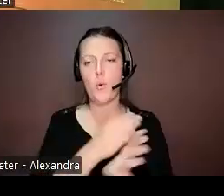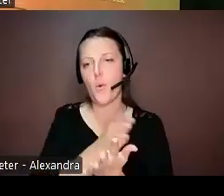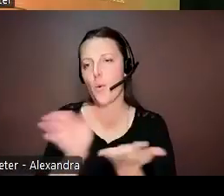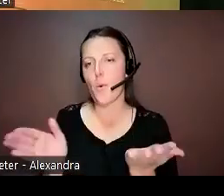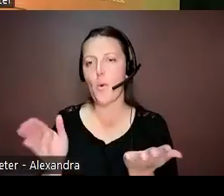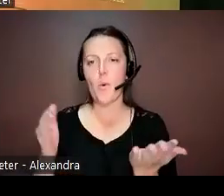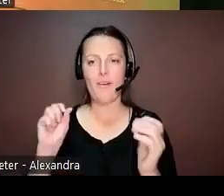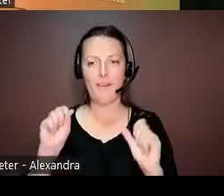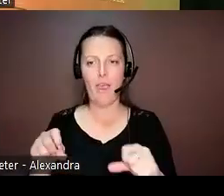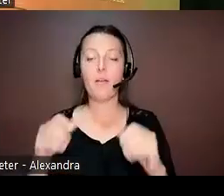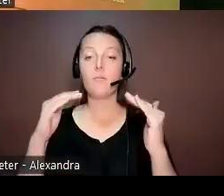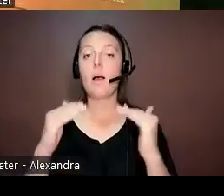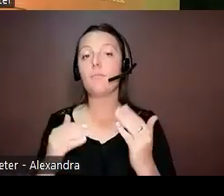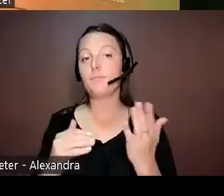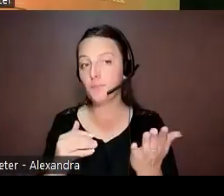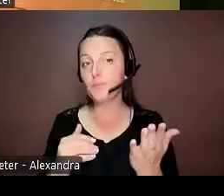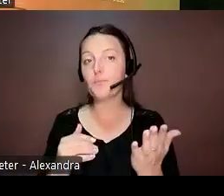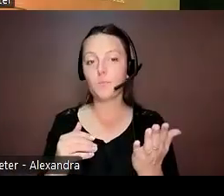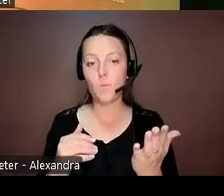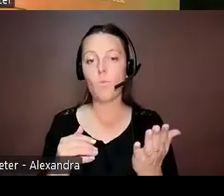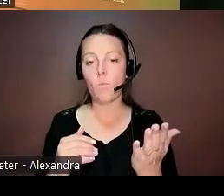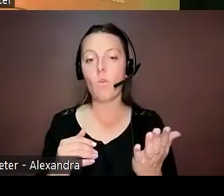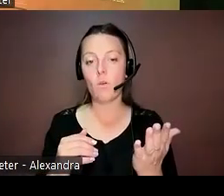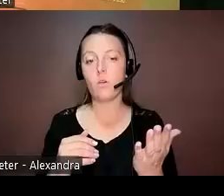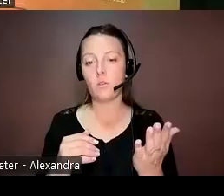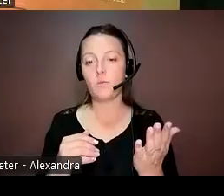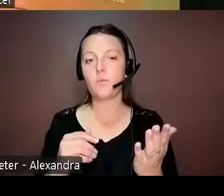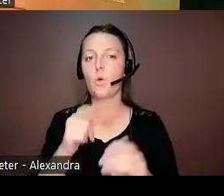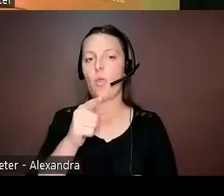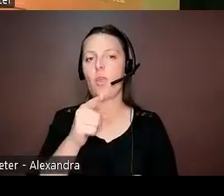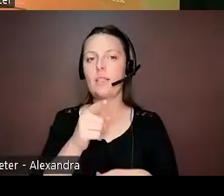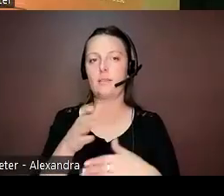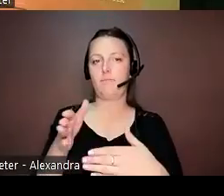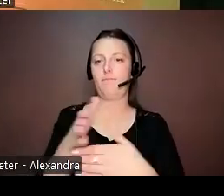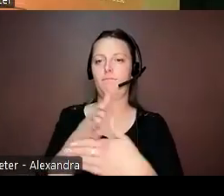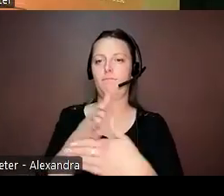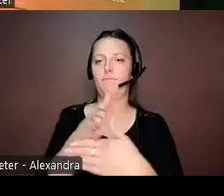of where it lies. It really lies between psychiatry in which that we